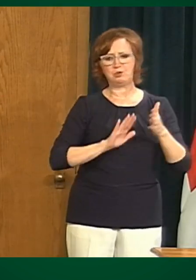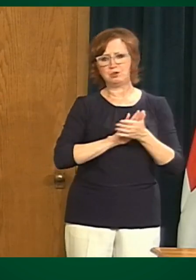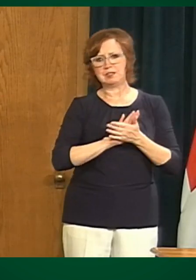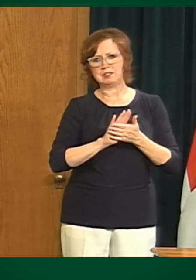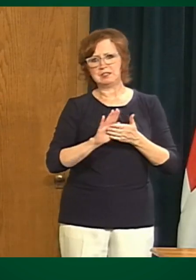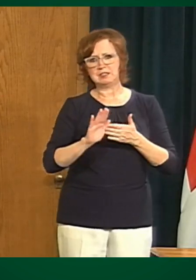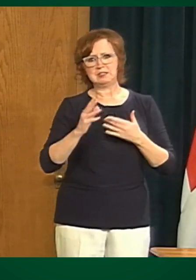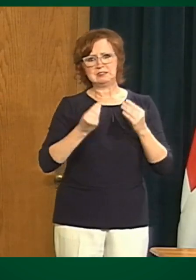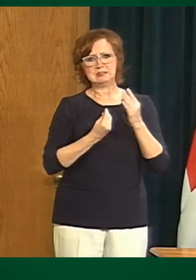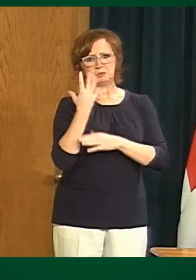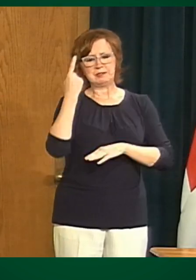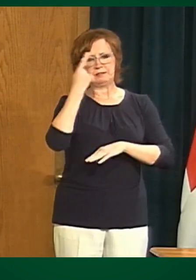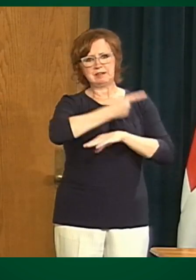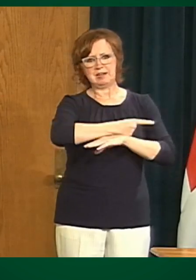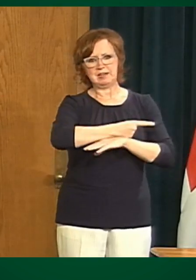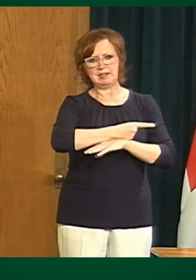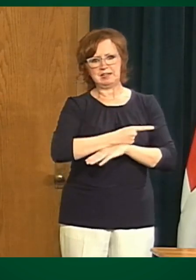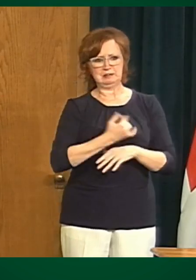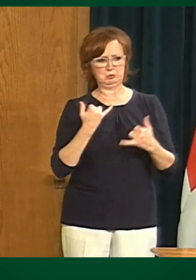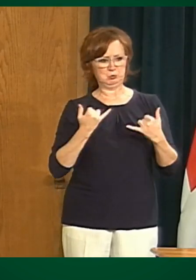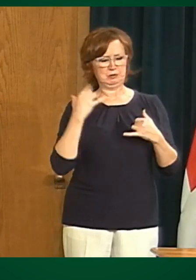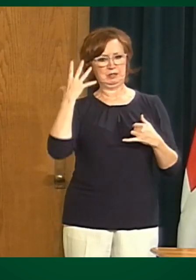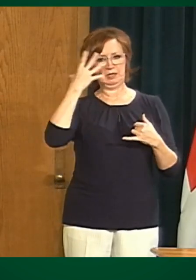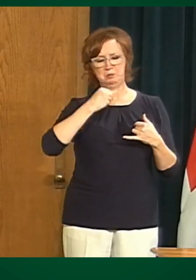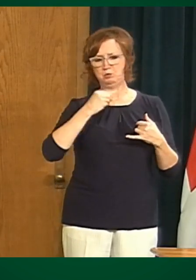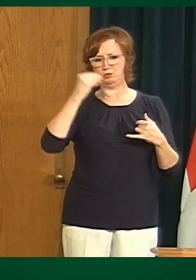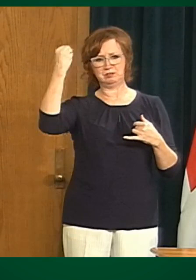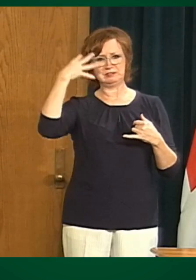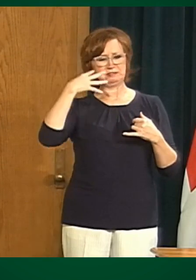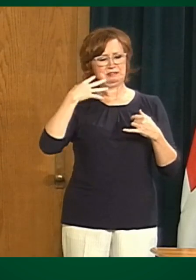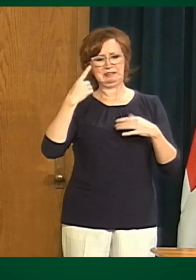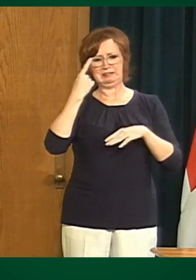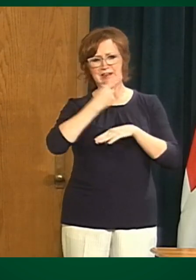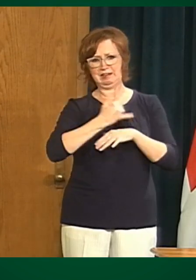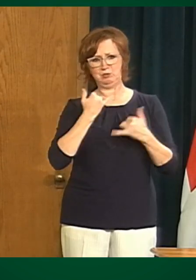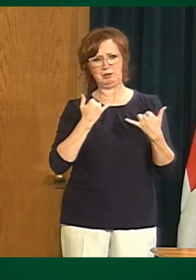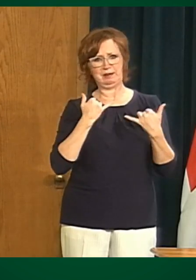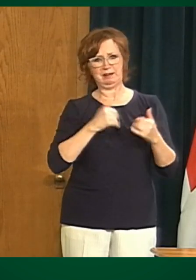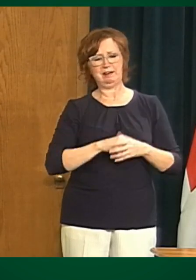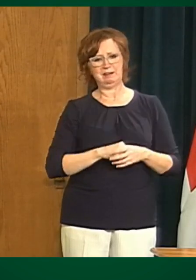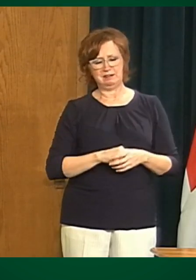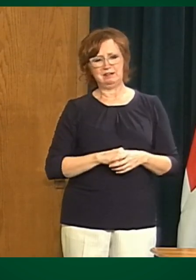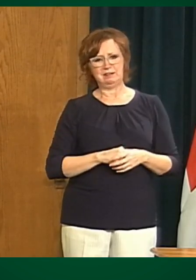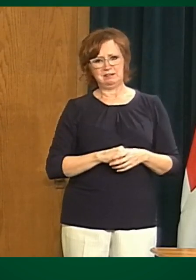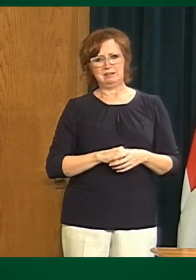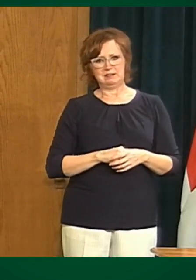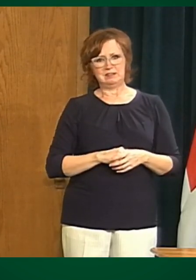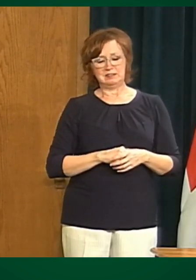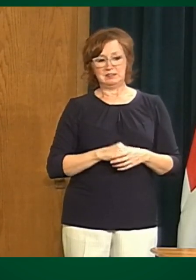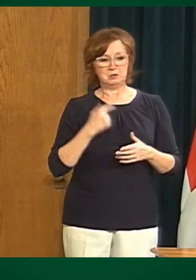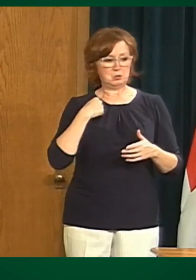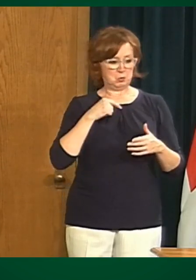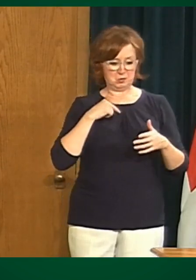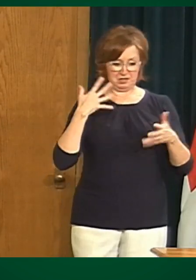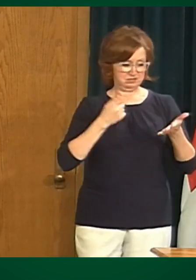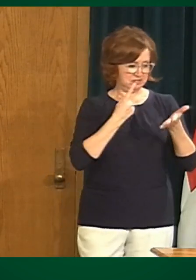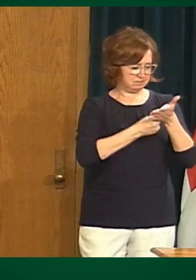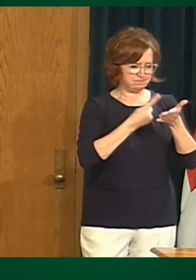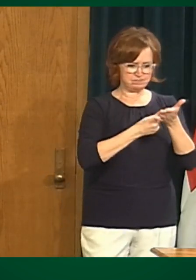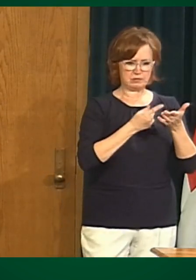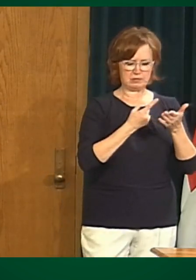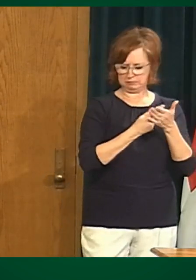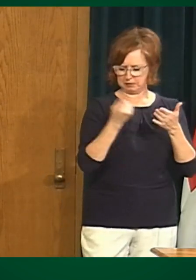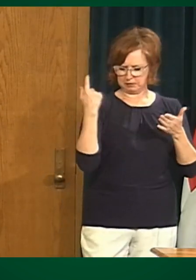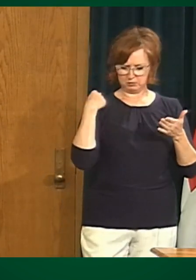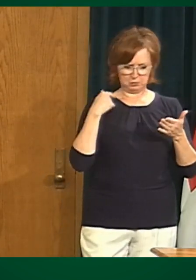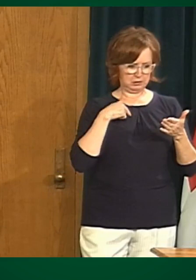having, and no better example of the weather that's out there today. It's a beautiful spring day. That is why we had the discussion, I guess it would be